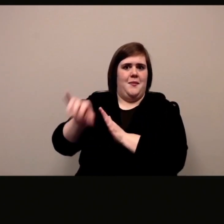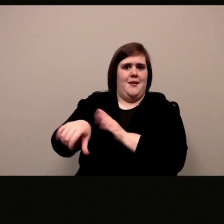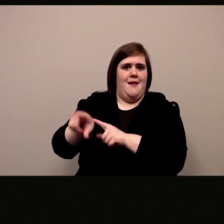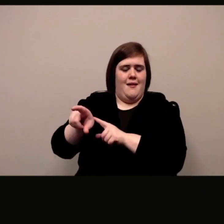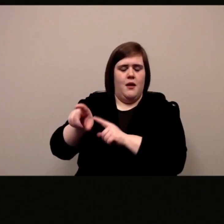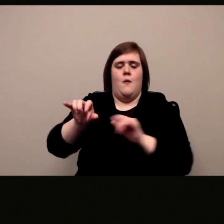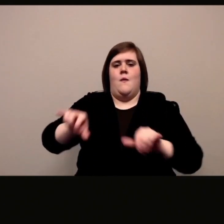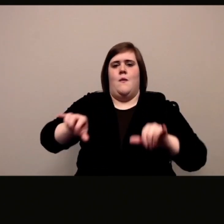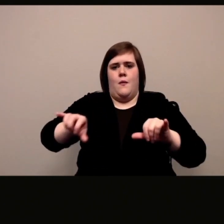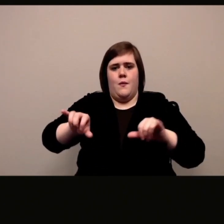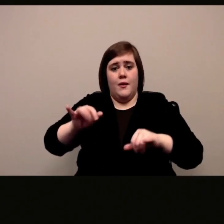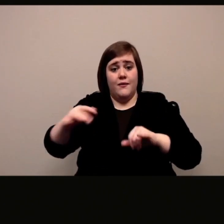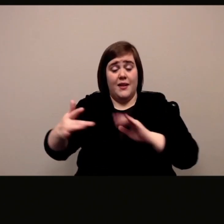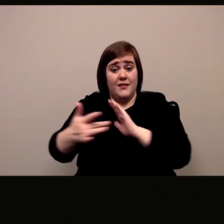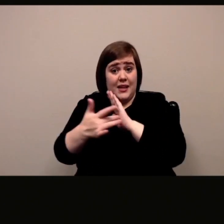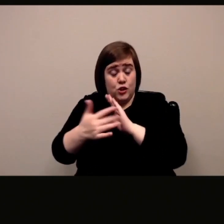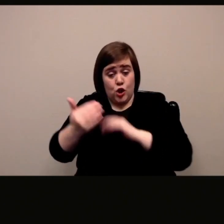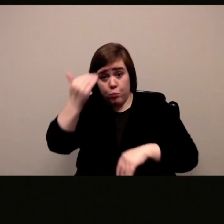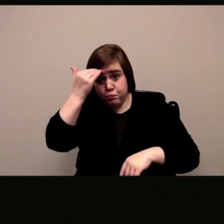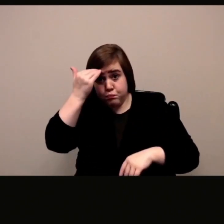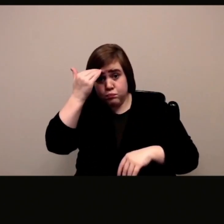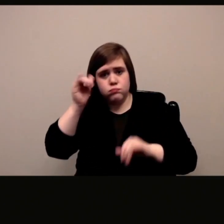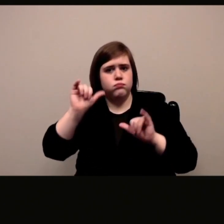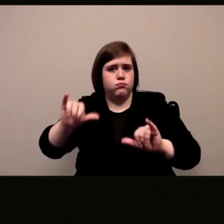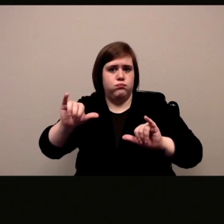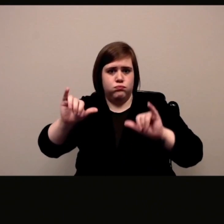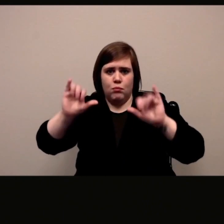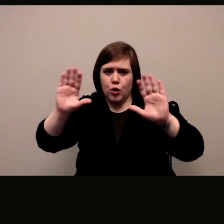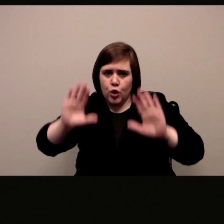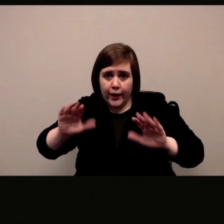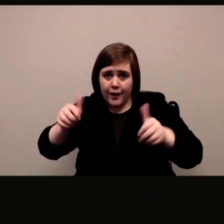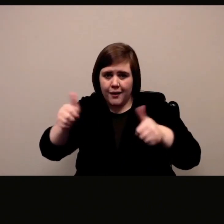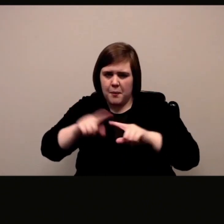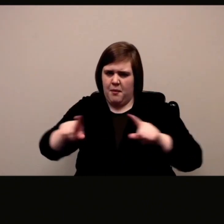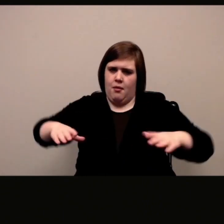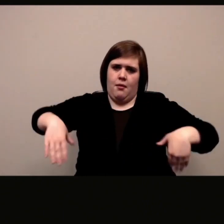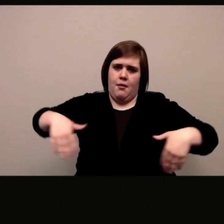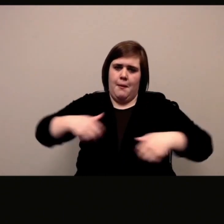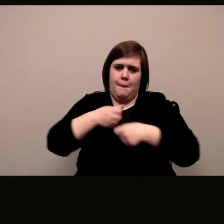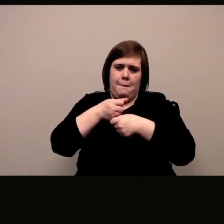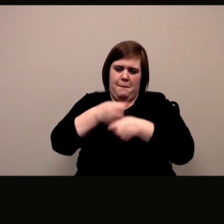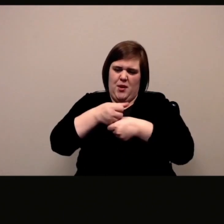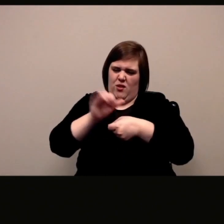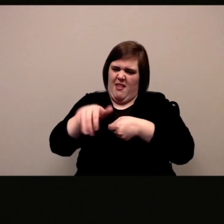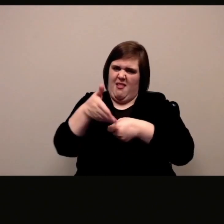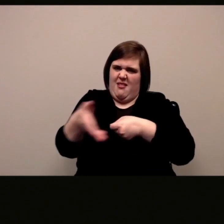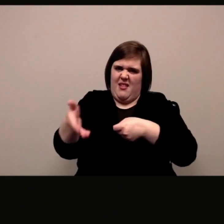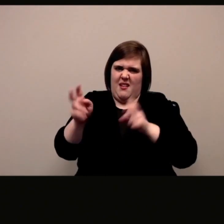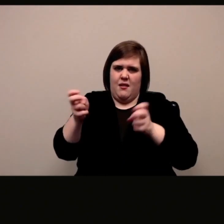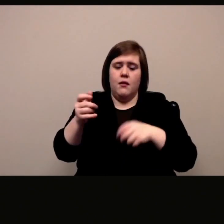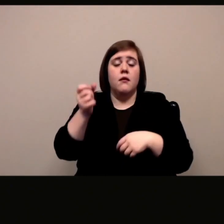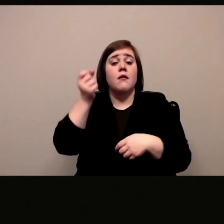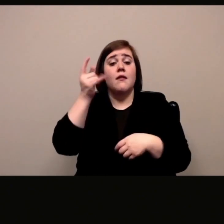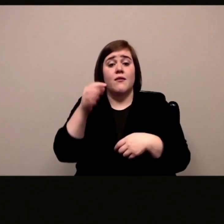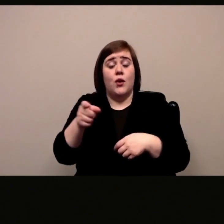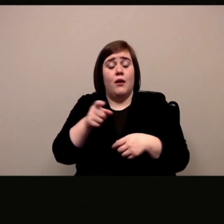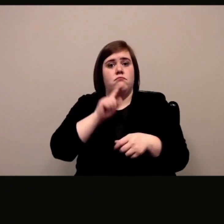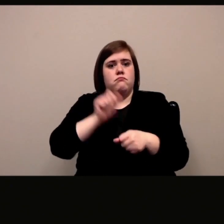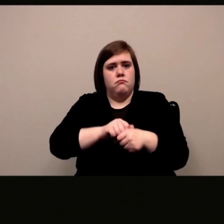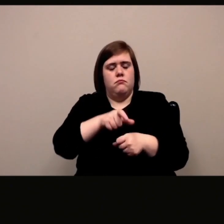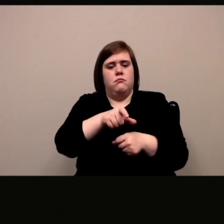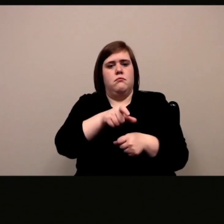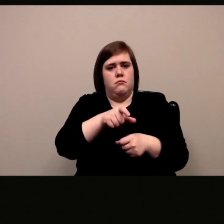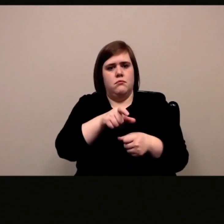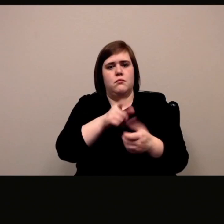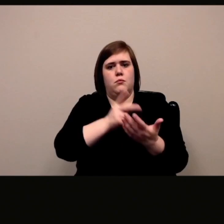something. If they have the technical know-how, that's great, but they haven't built the thing. If you're doing kind of legitimate project-based